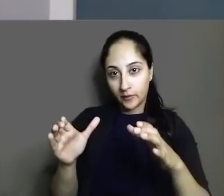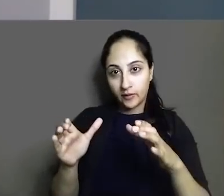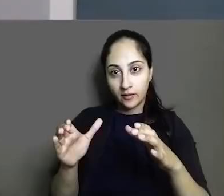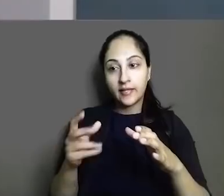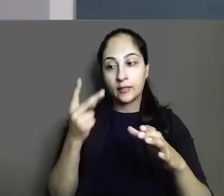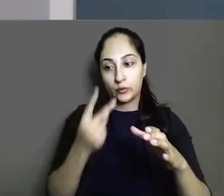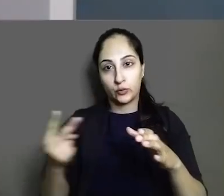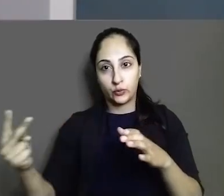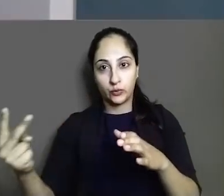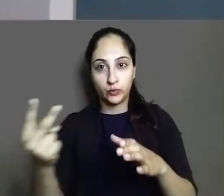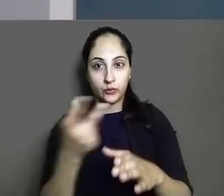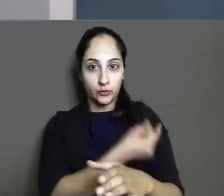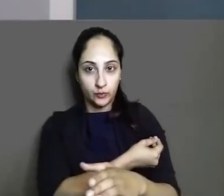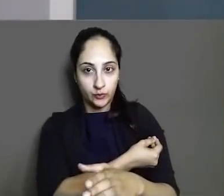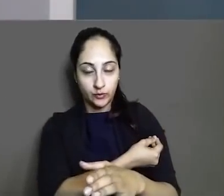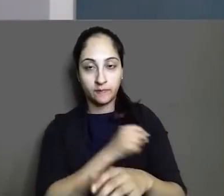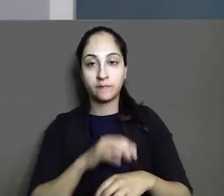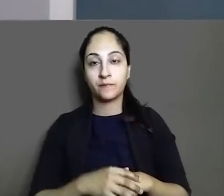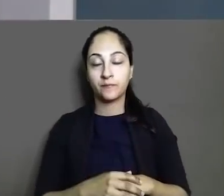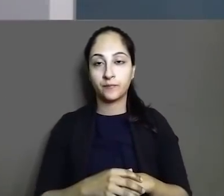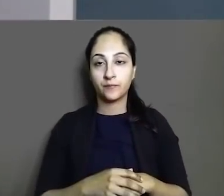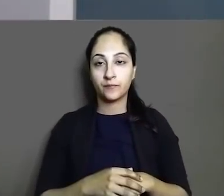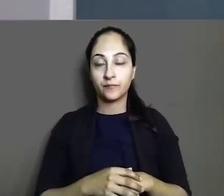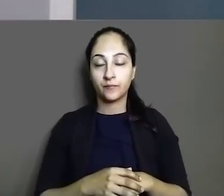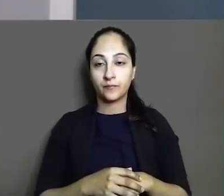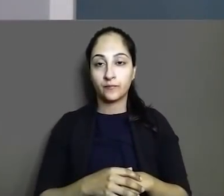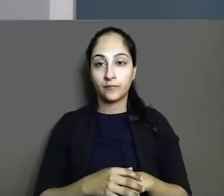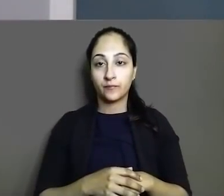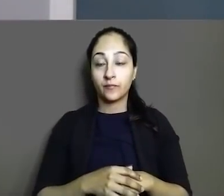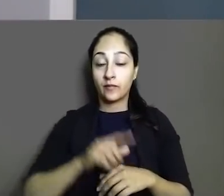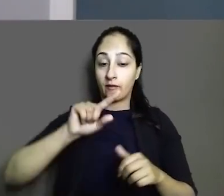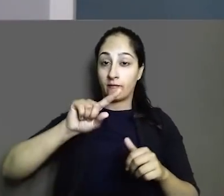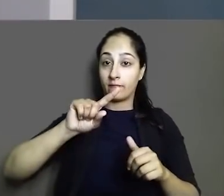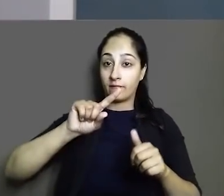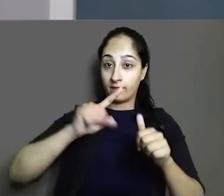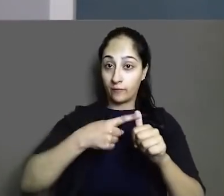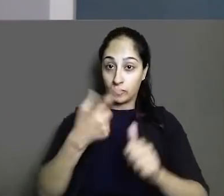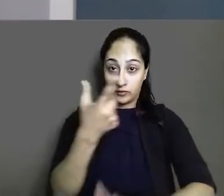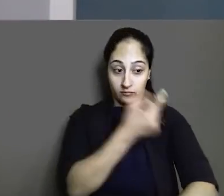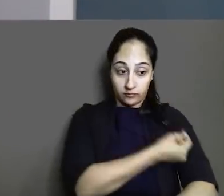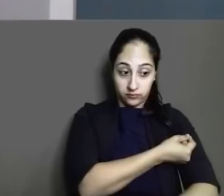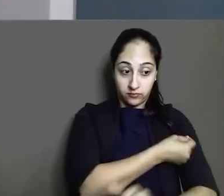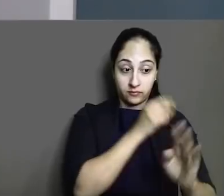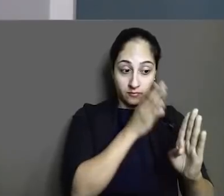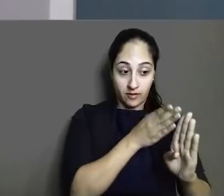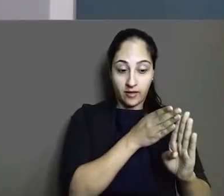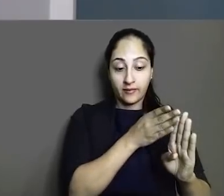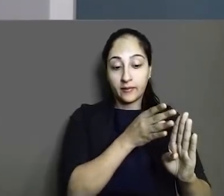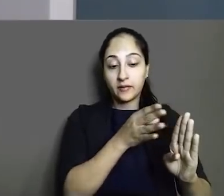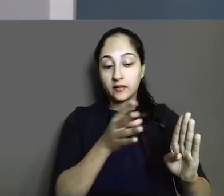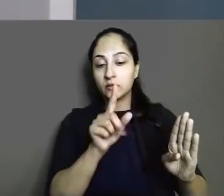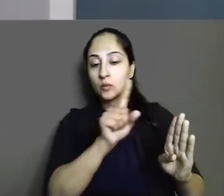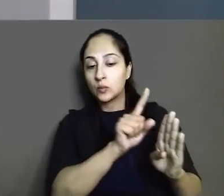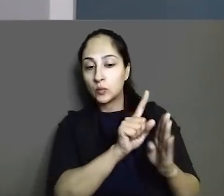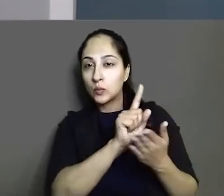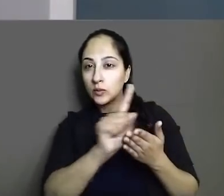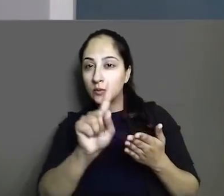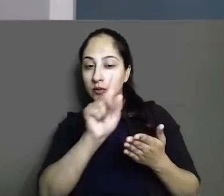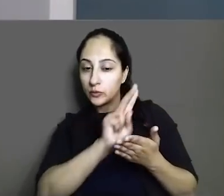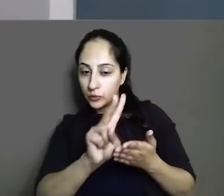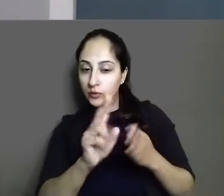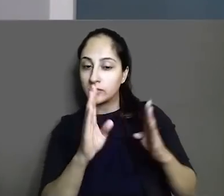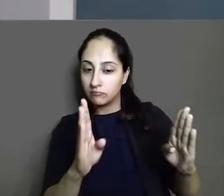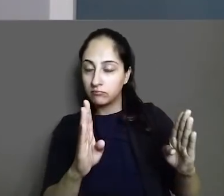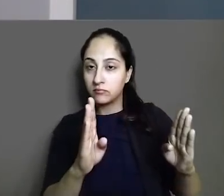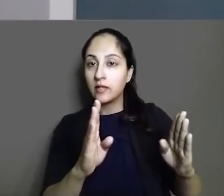And even though the interval between doses is authorized for 3 weeks between the first and second dose for the Pfizer vaccine and 4